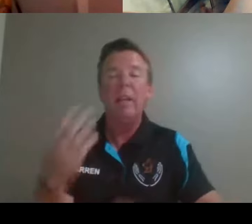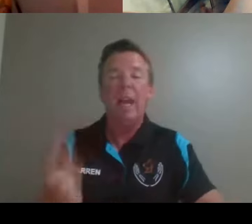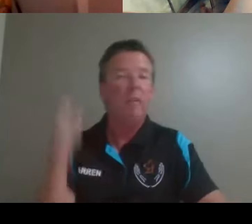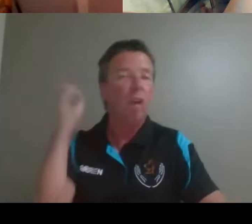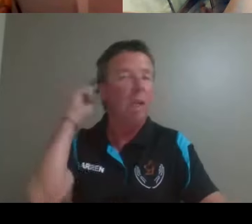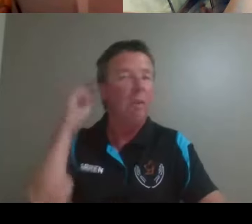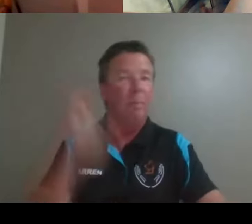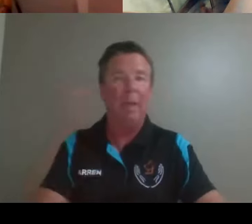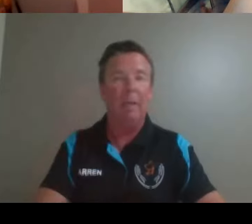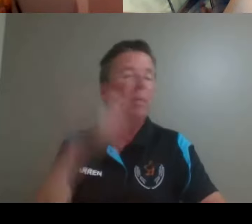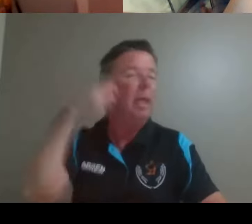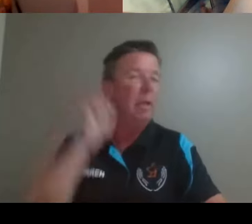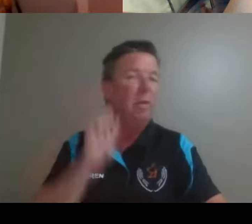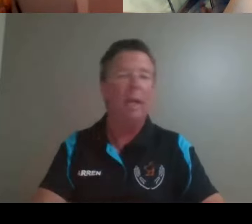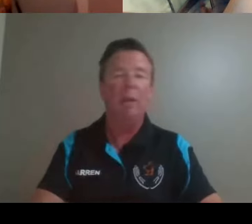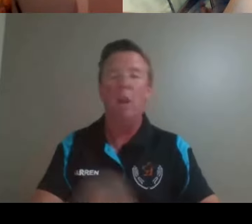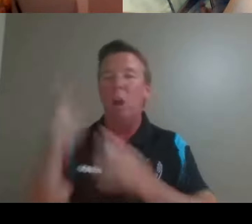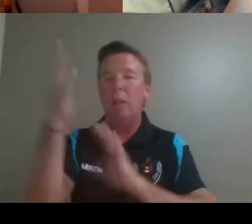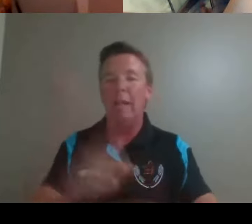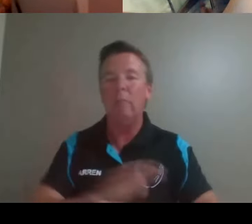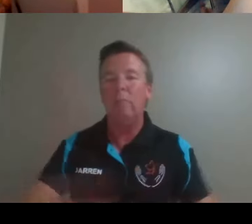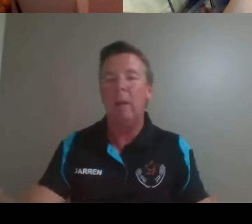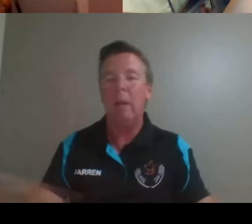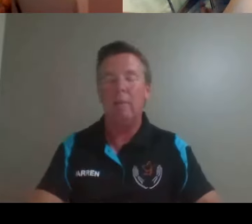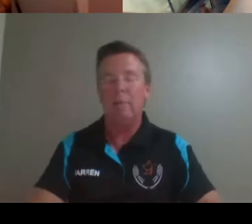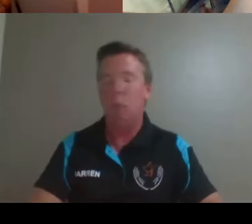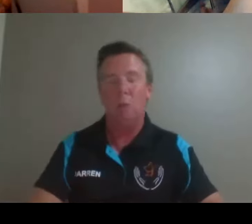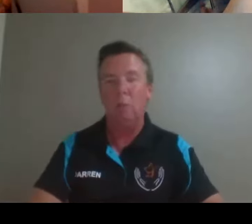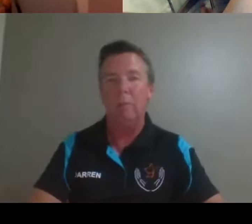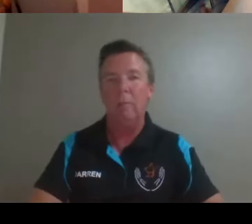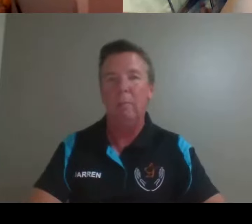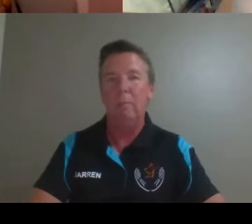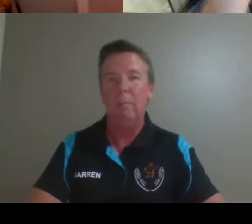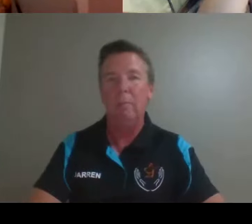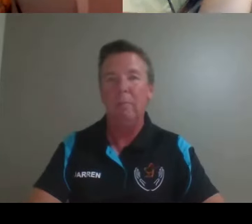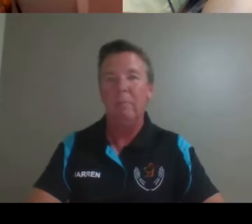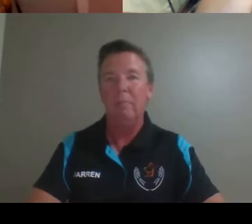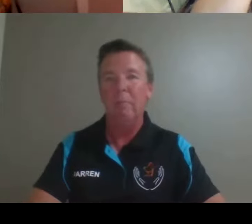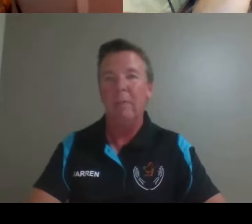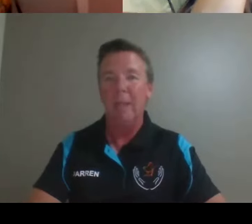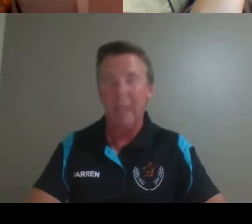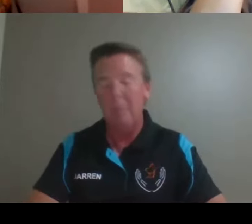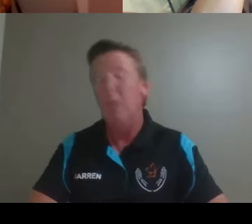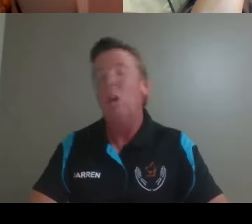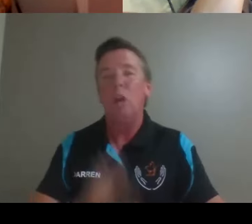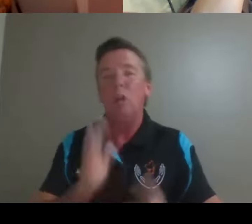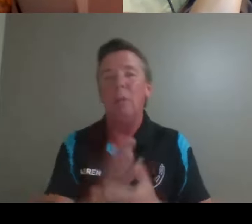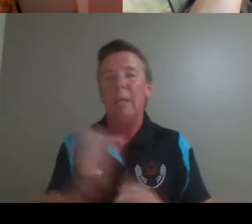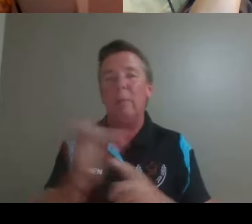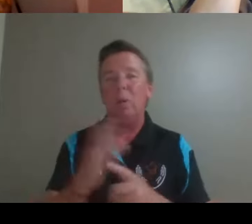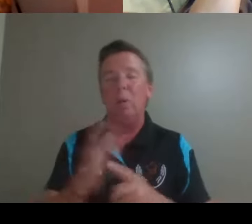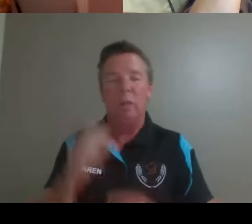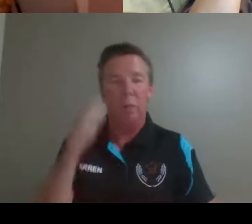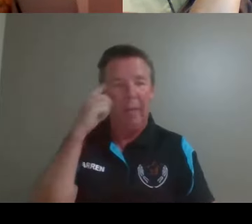better to have cochlear implant, hearing aid, AUSLAN, but no good. Yeah. So it's